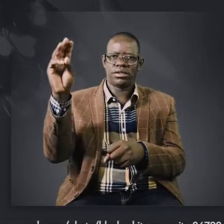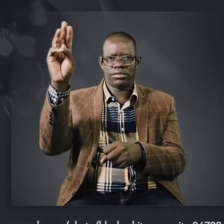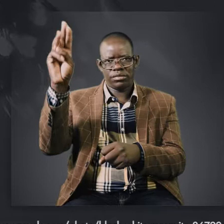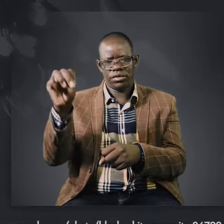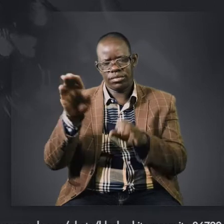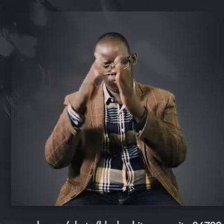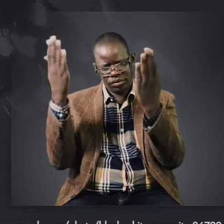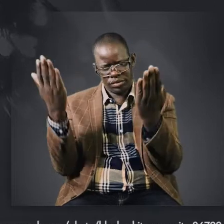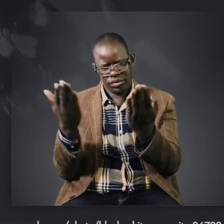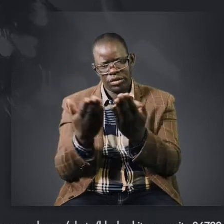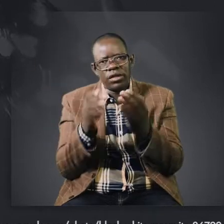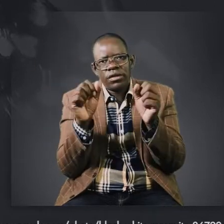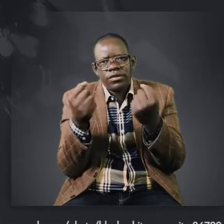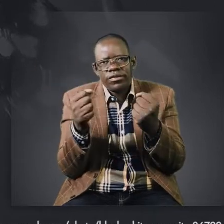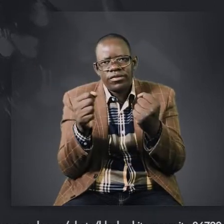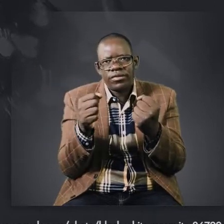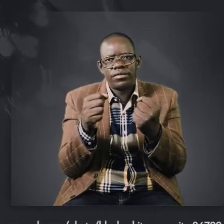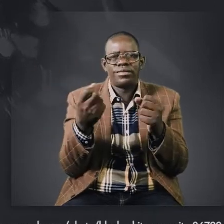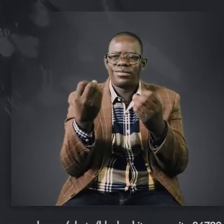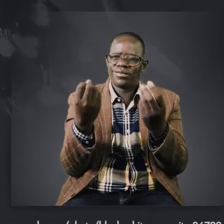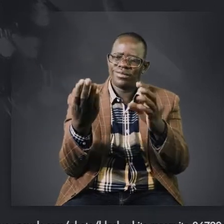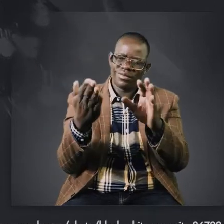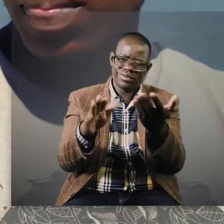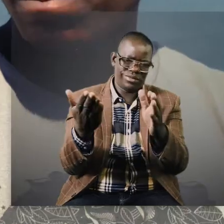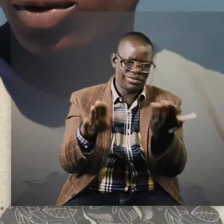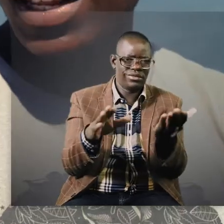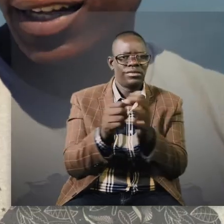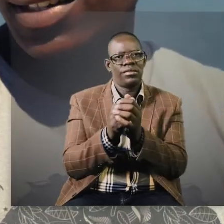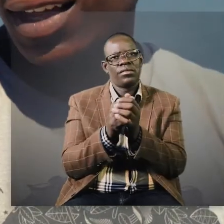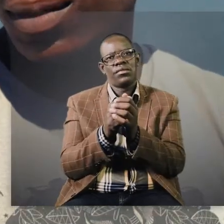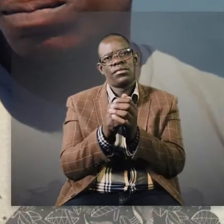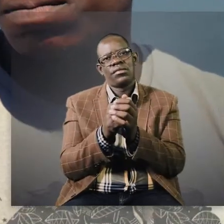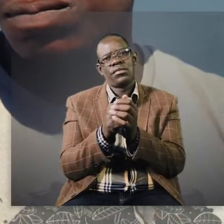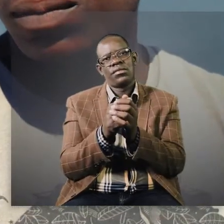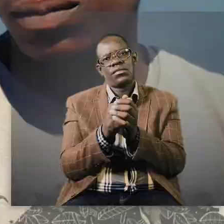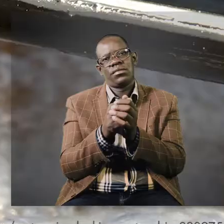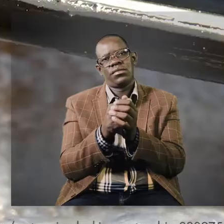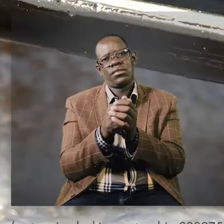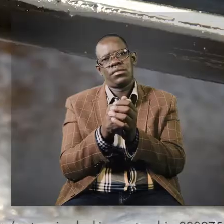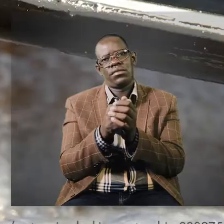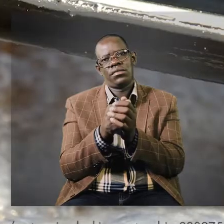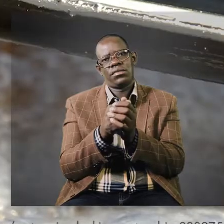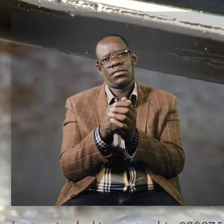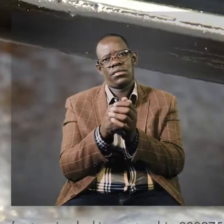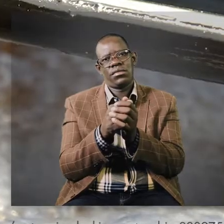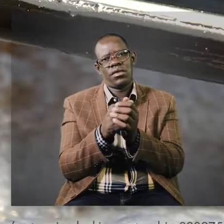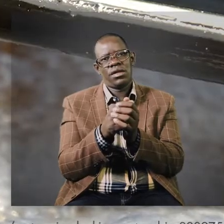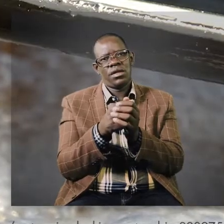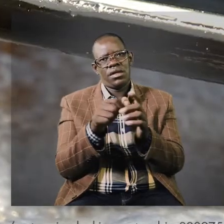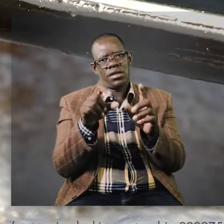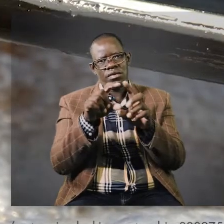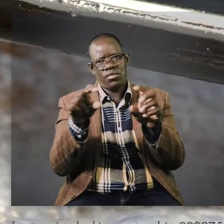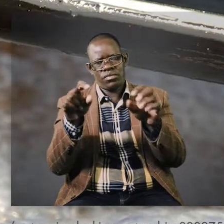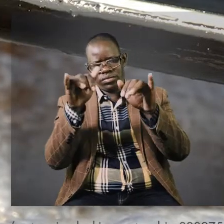in the world suffer from the fever and many die. Bilharzia is another. This one spreads through a